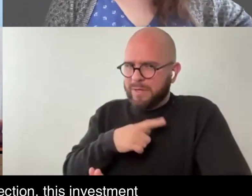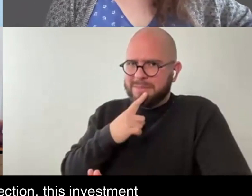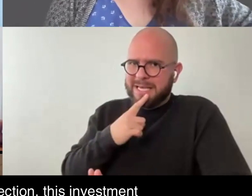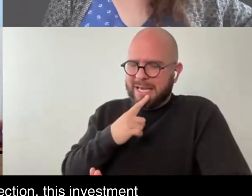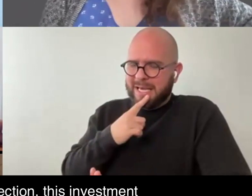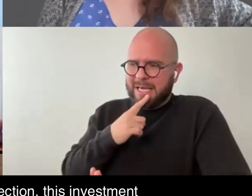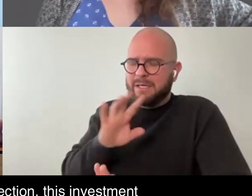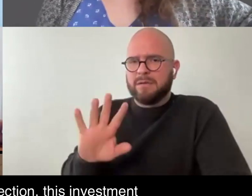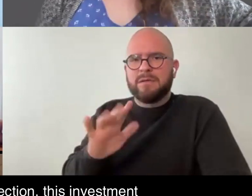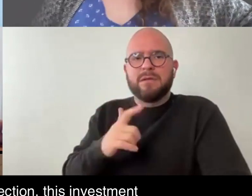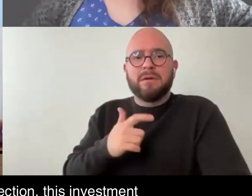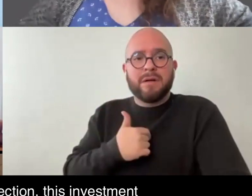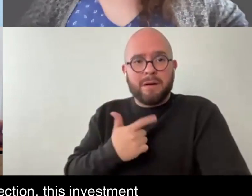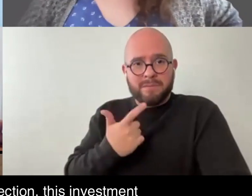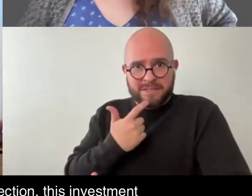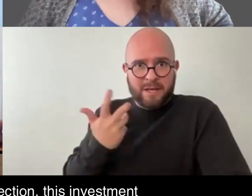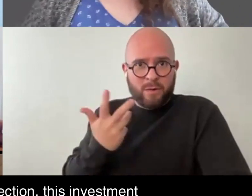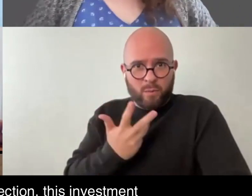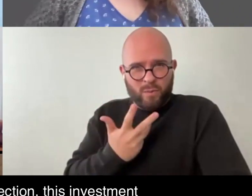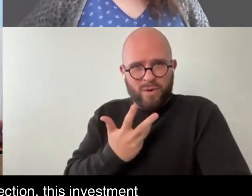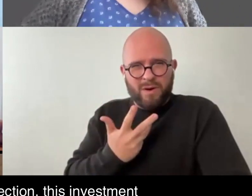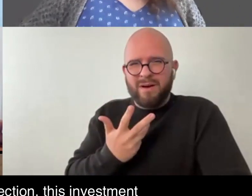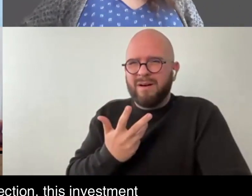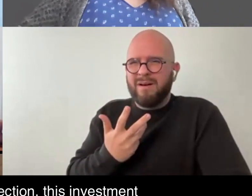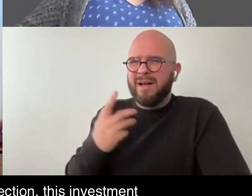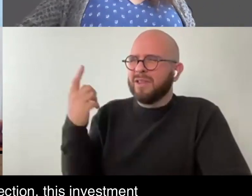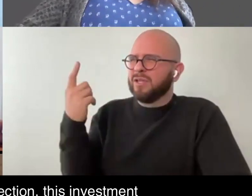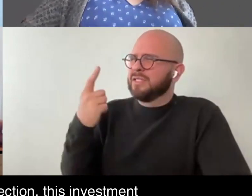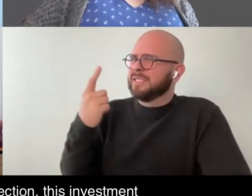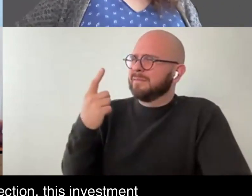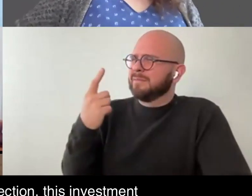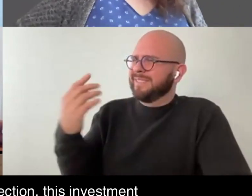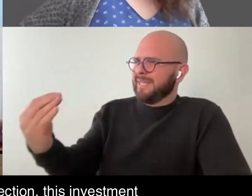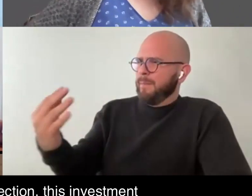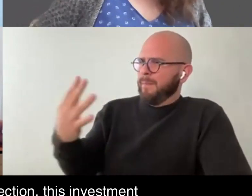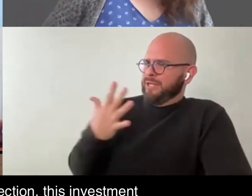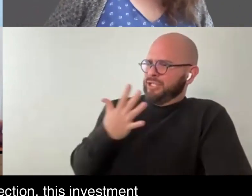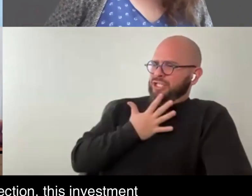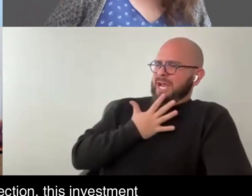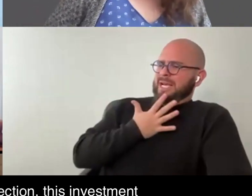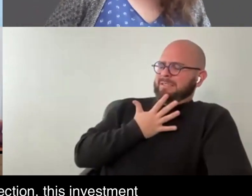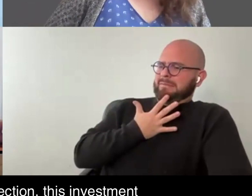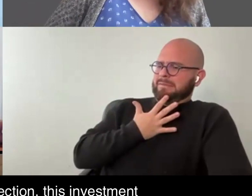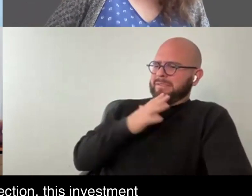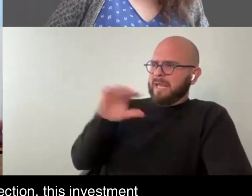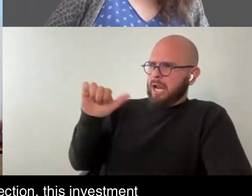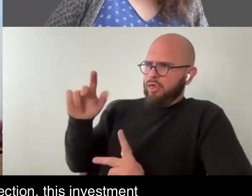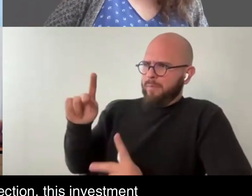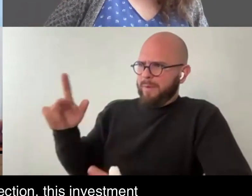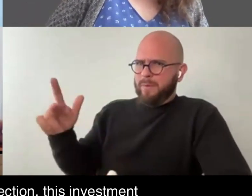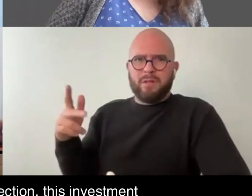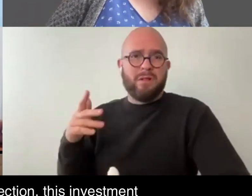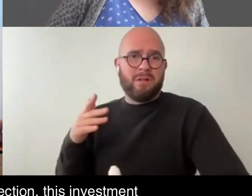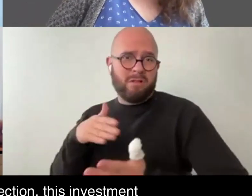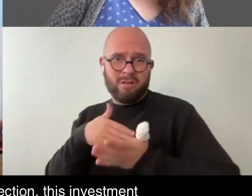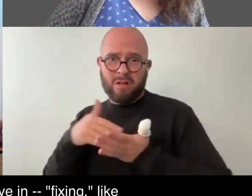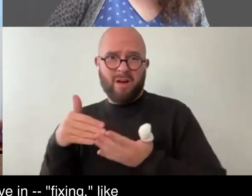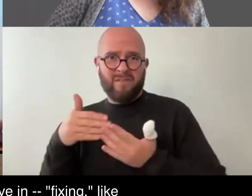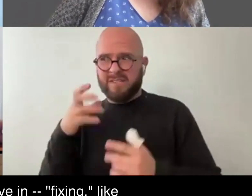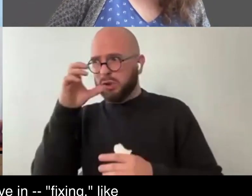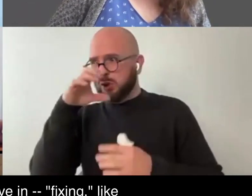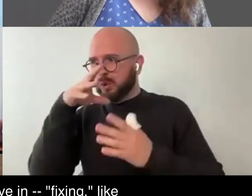this projection, this investment that other people, often like strangers or